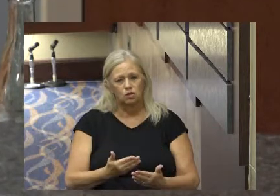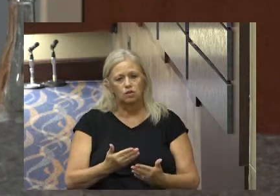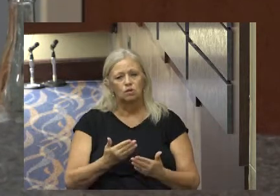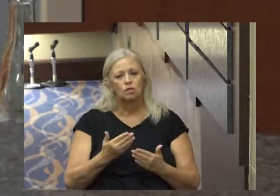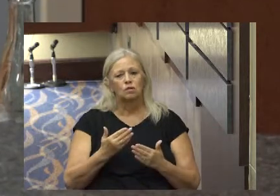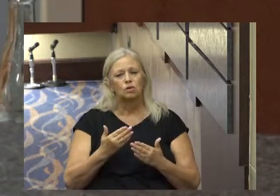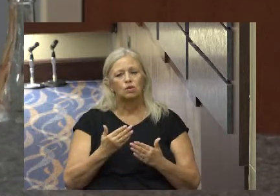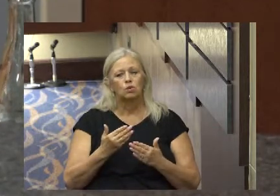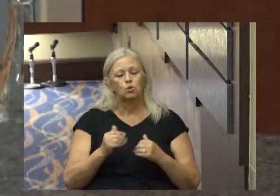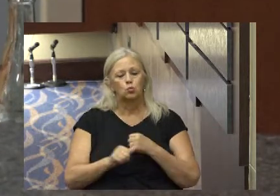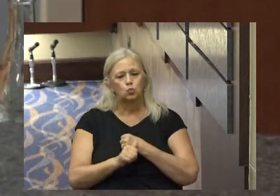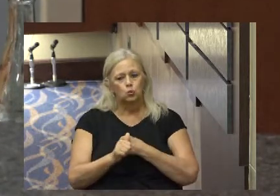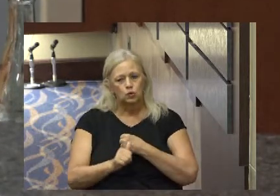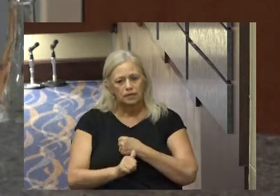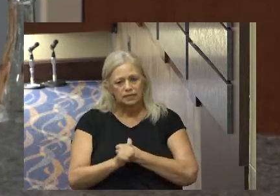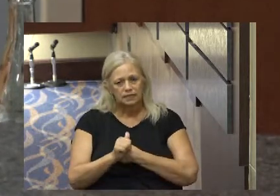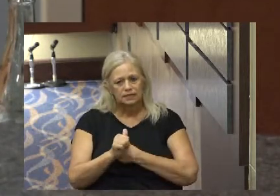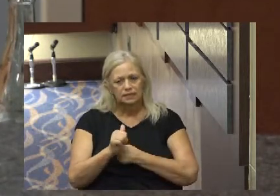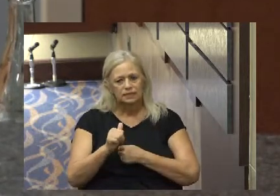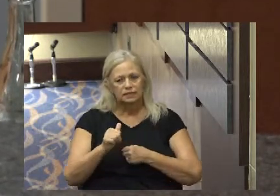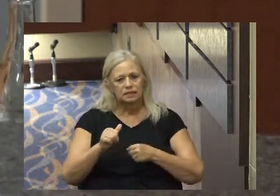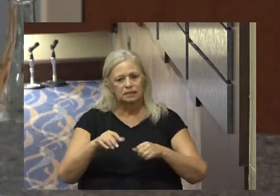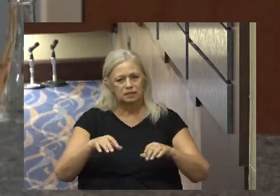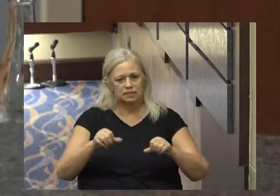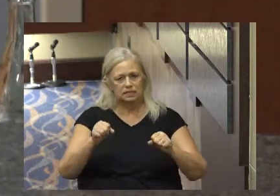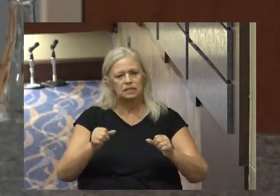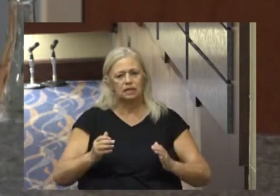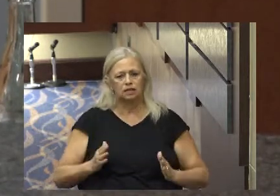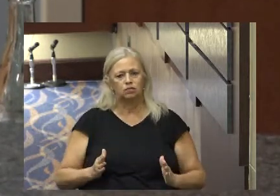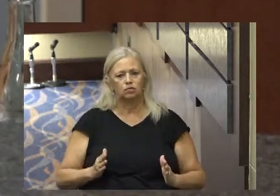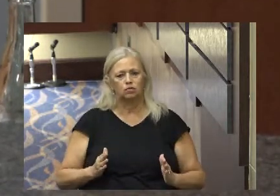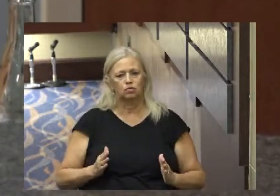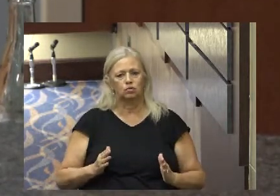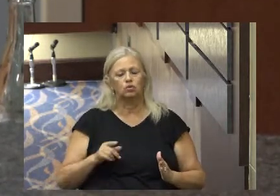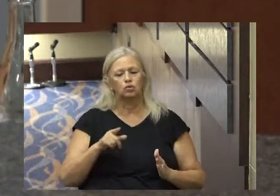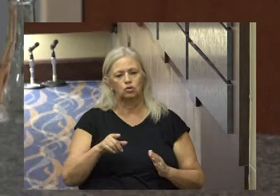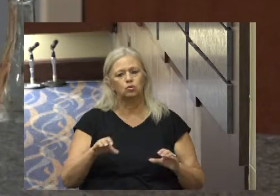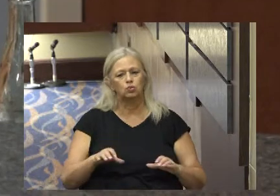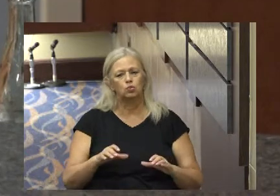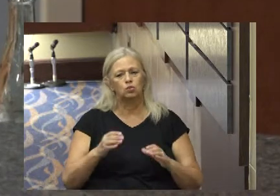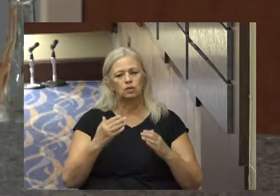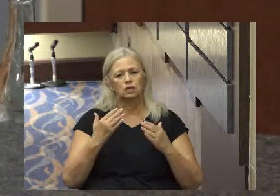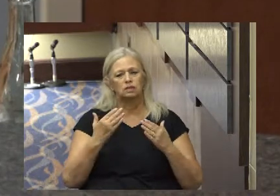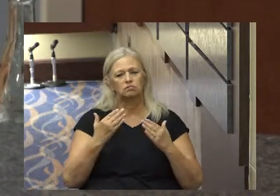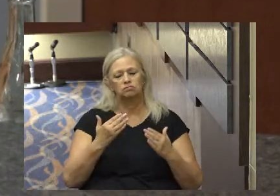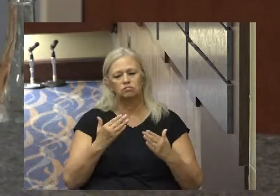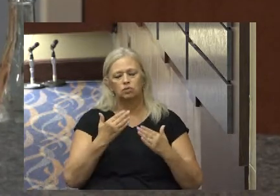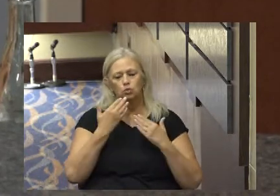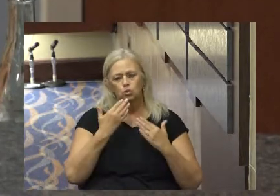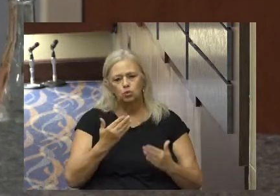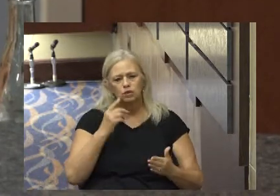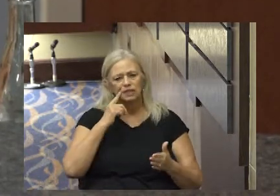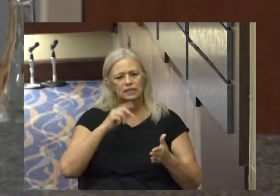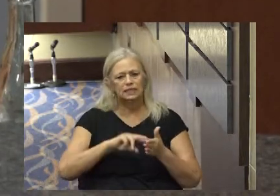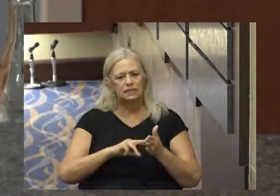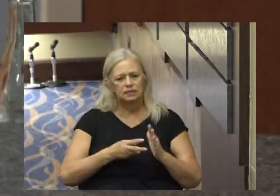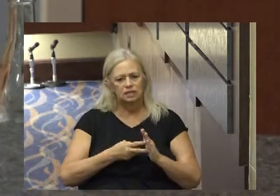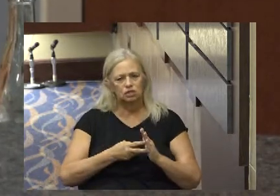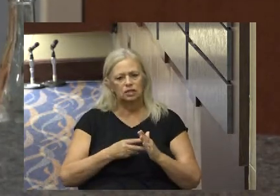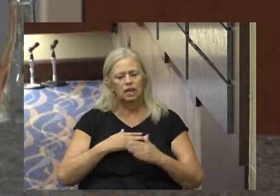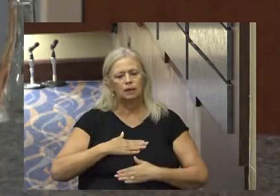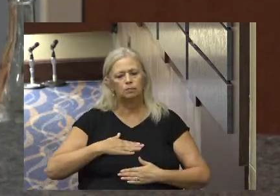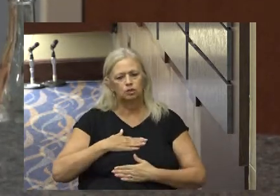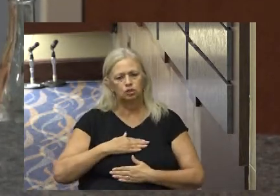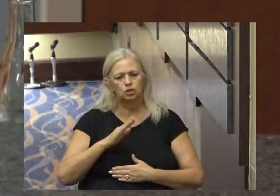as that can go. But you do so and do it with intention. And I appreciate your challenging